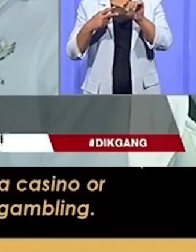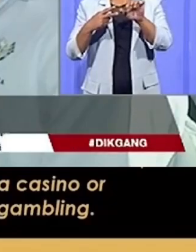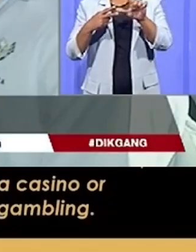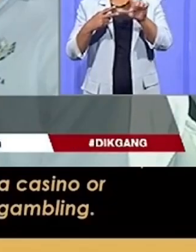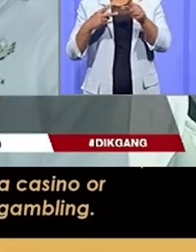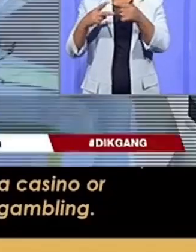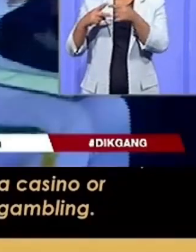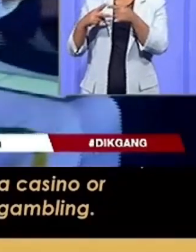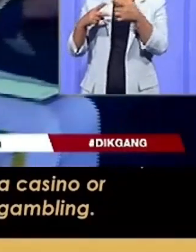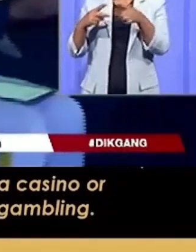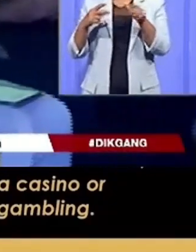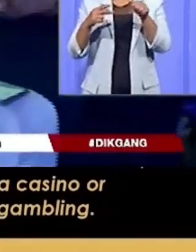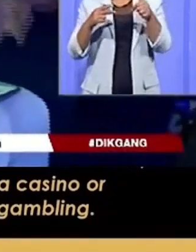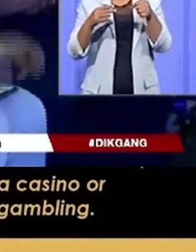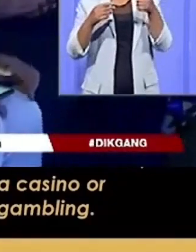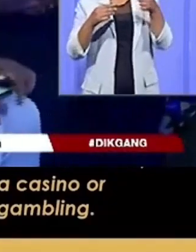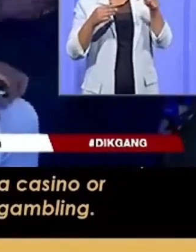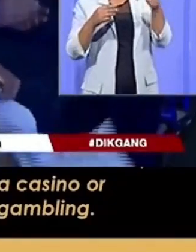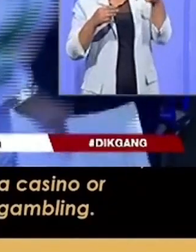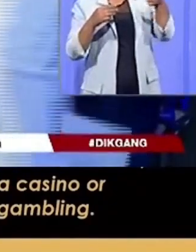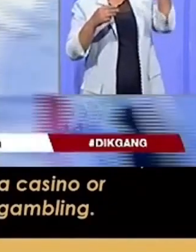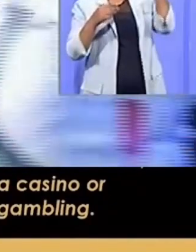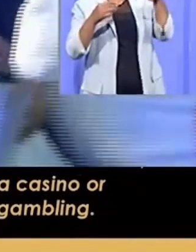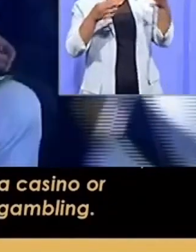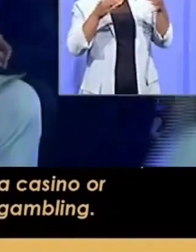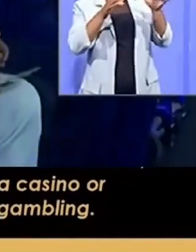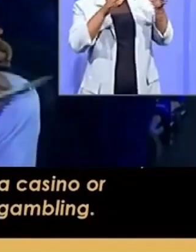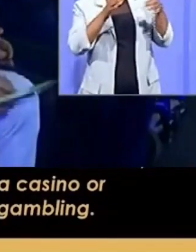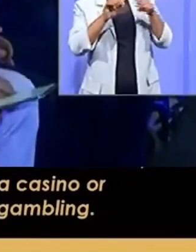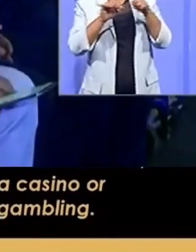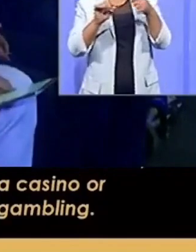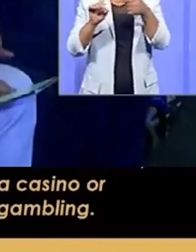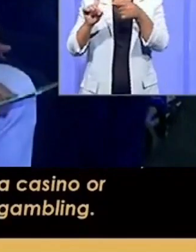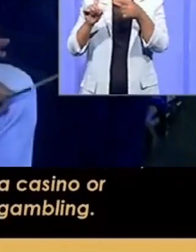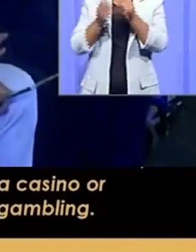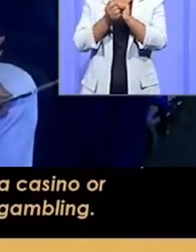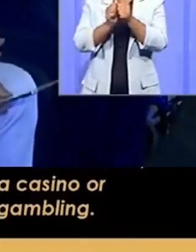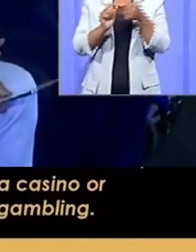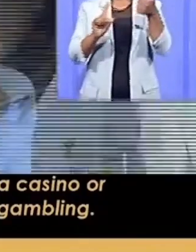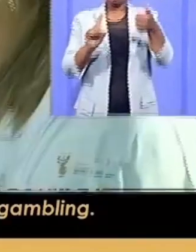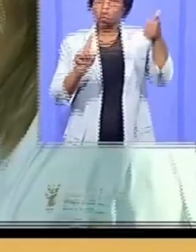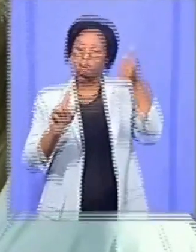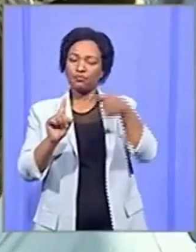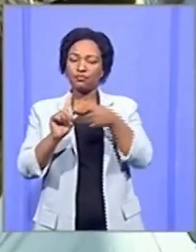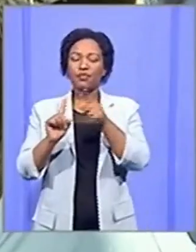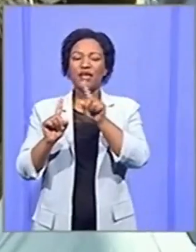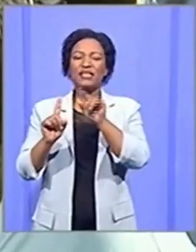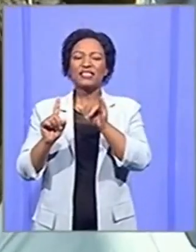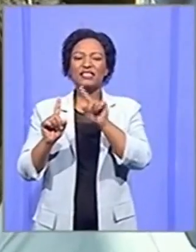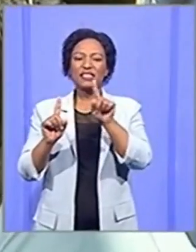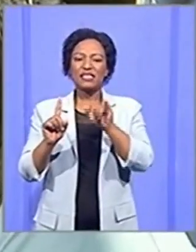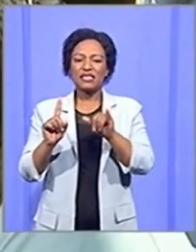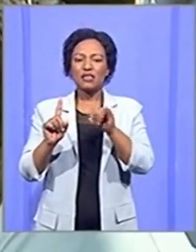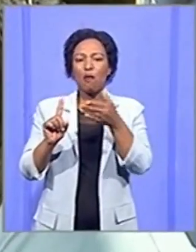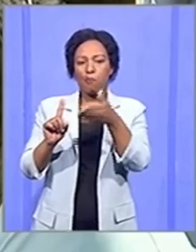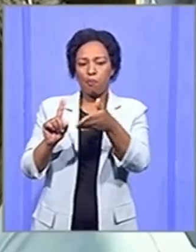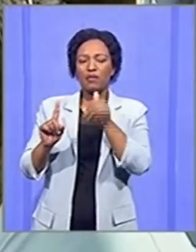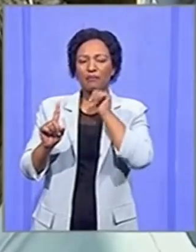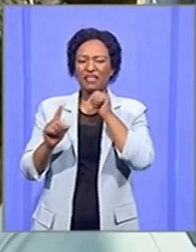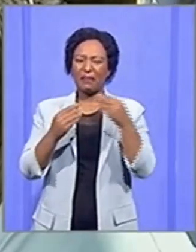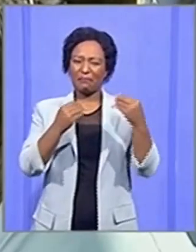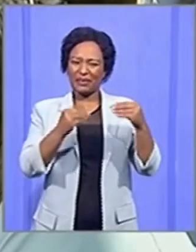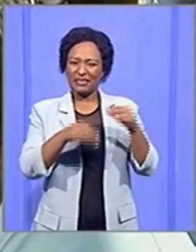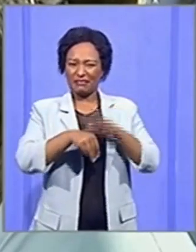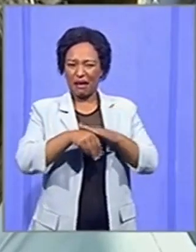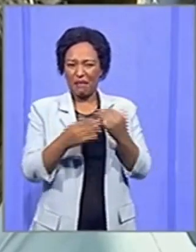ho tsa dipolotiki ba leng maphathephathe letona la tsa dipapadi Zizi Kodwa le yena o ne a le teng. SASCO ke phatlaladitse sehlopha sa maatlete